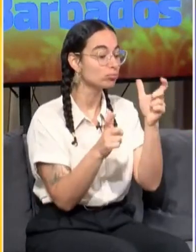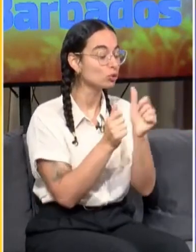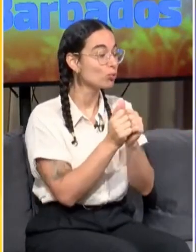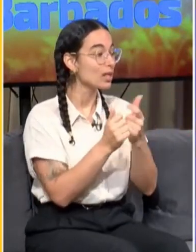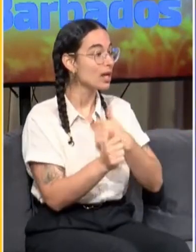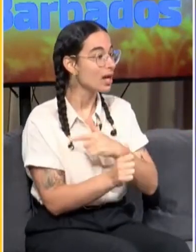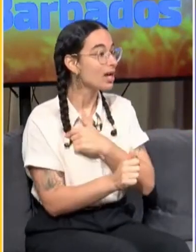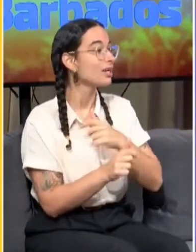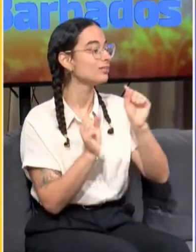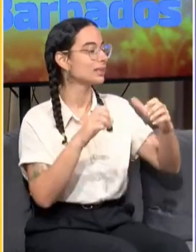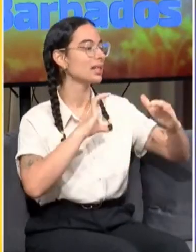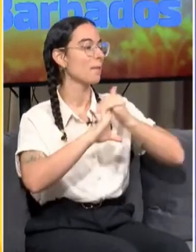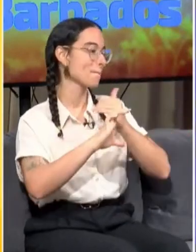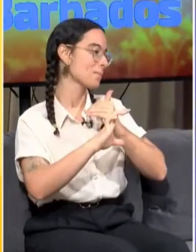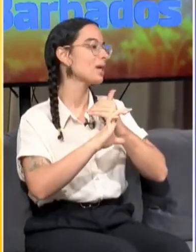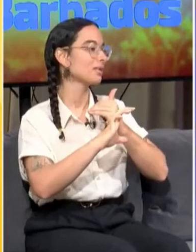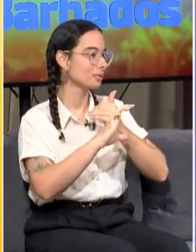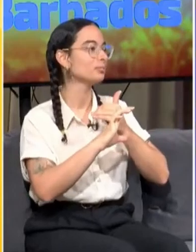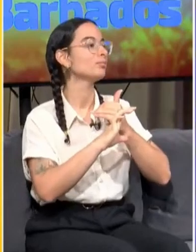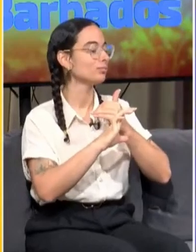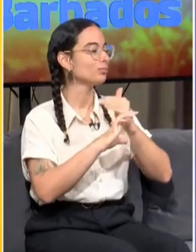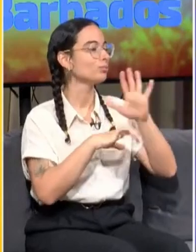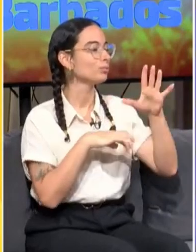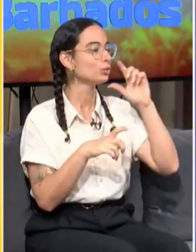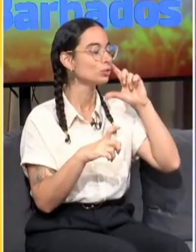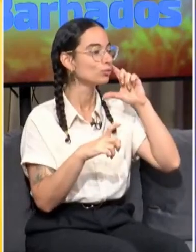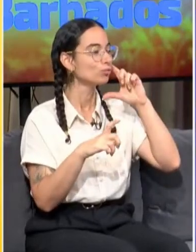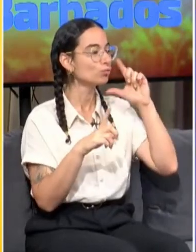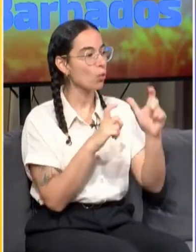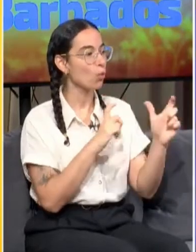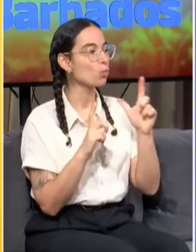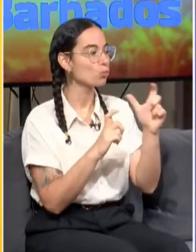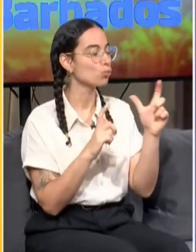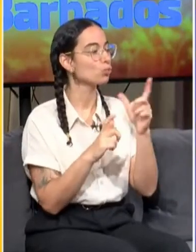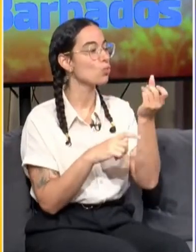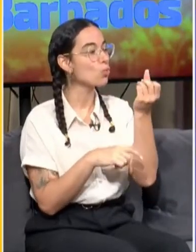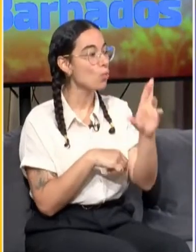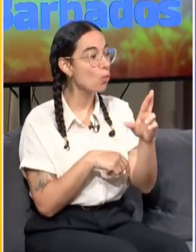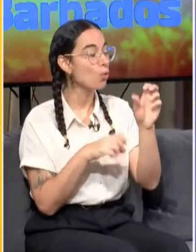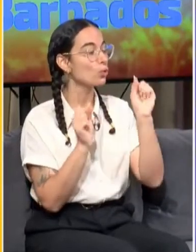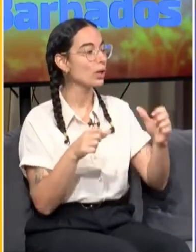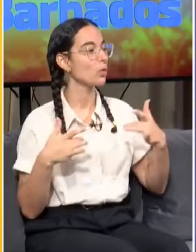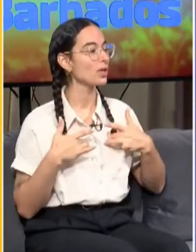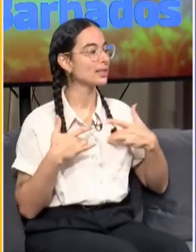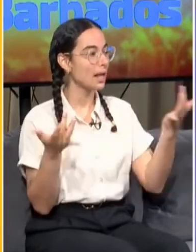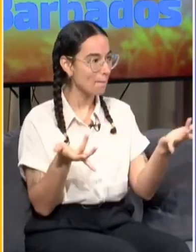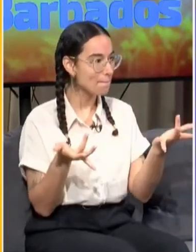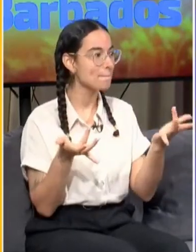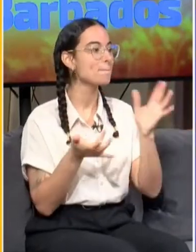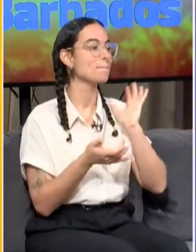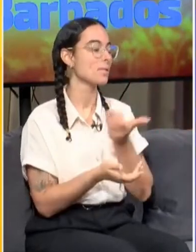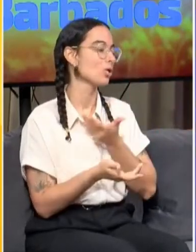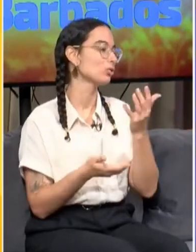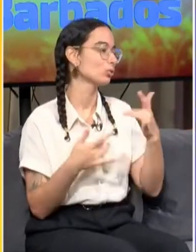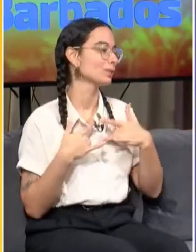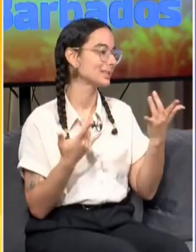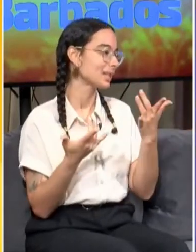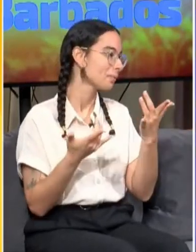email them to morninbarbados@cbc.bb. That's morning without the G. Or you can WhatsApp them to us. Our WhatsApp number is